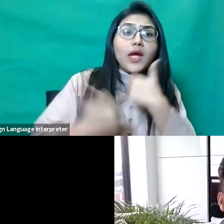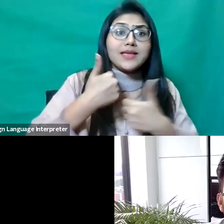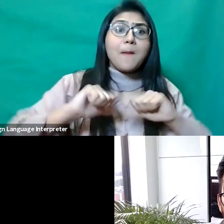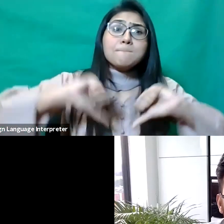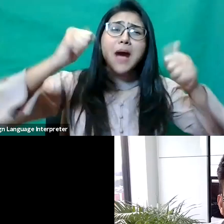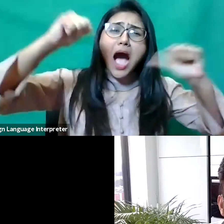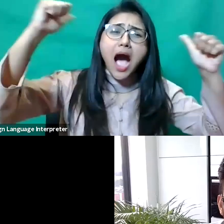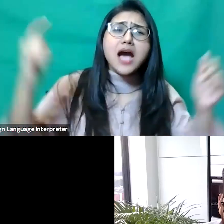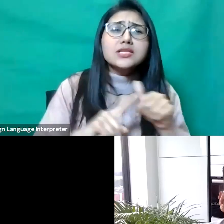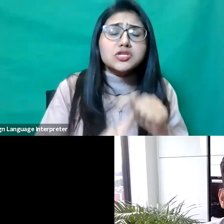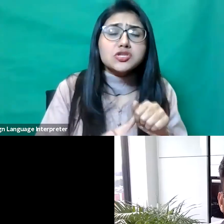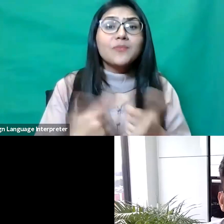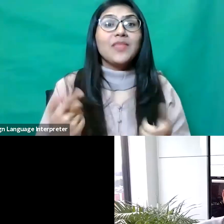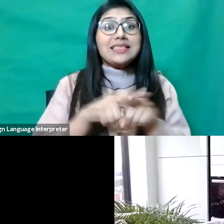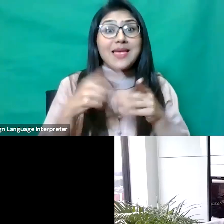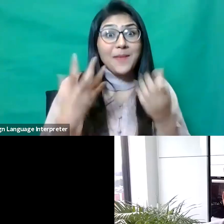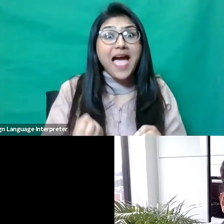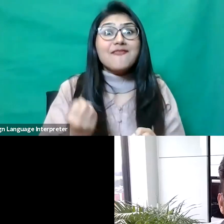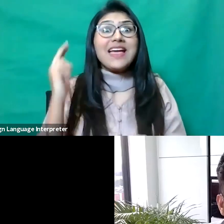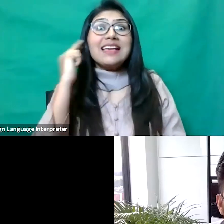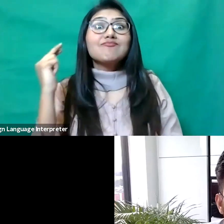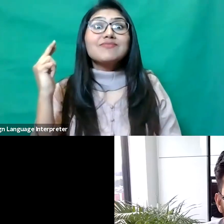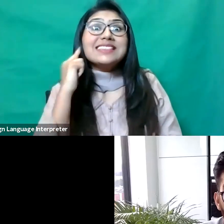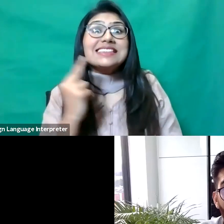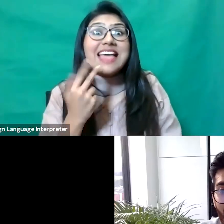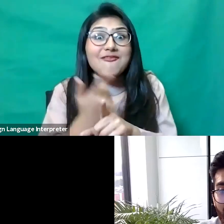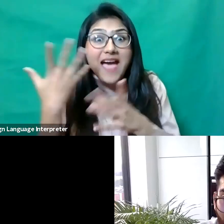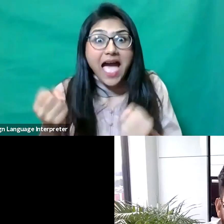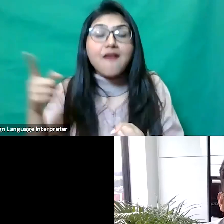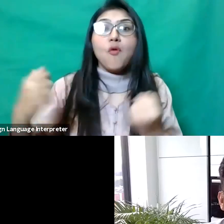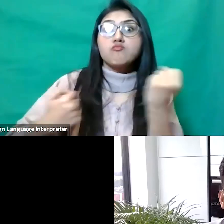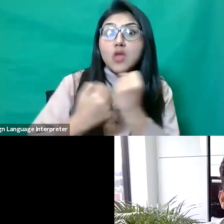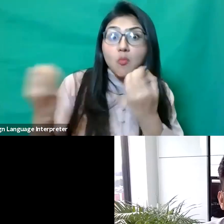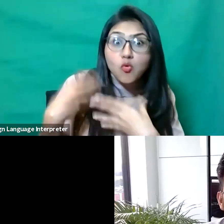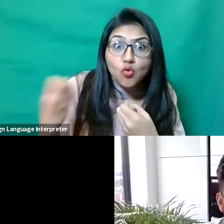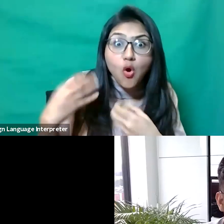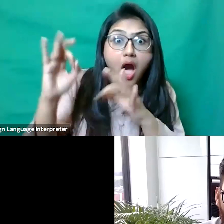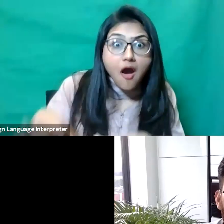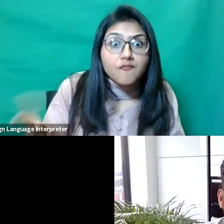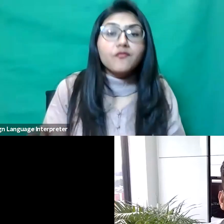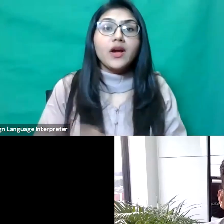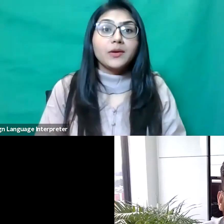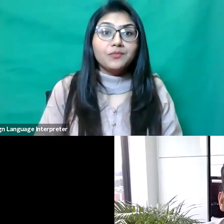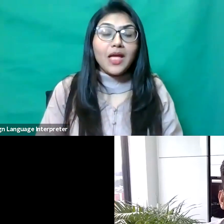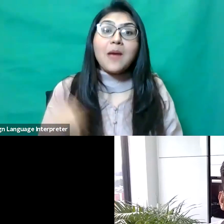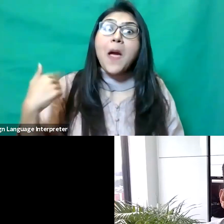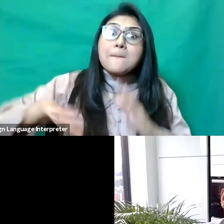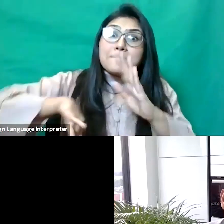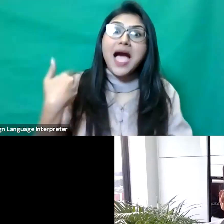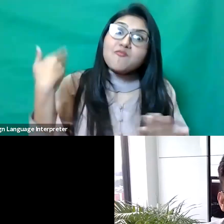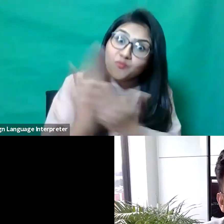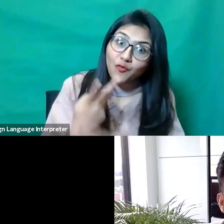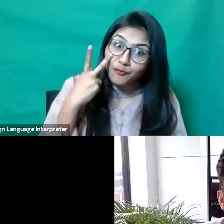like a teacher of deaf have been trying to encourage me to pass the exams, and I proved people that I can do